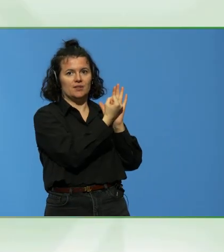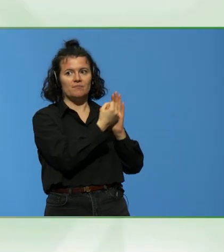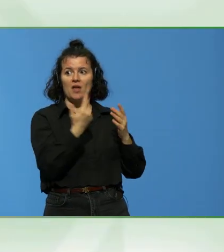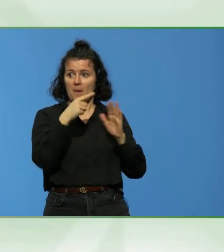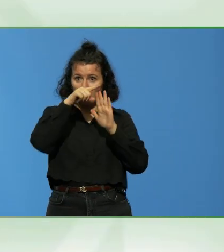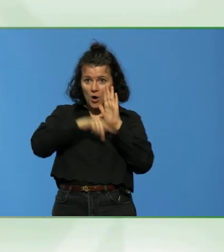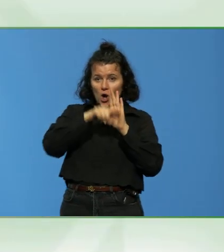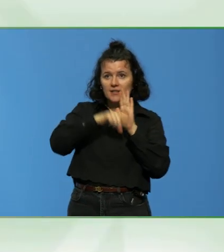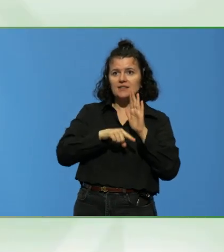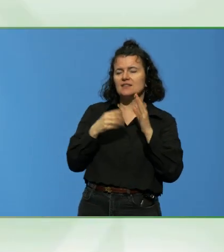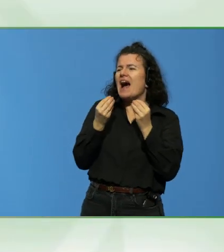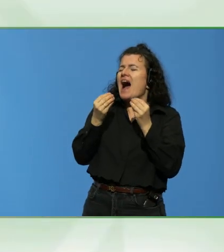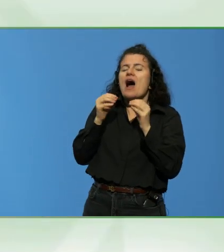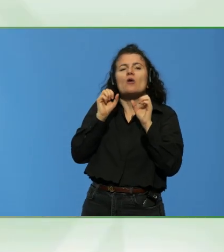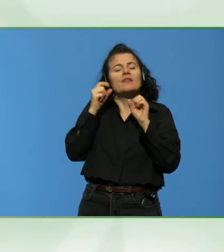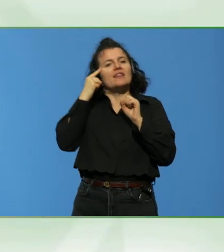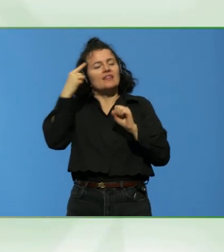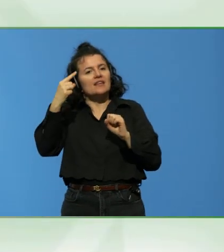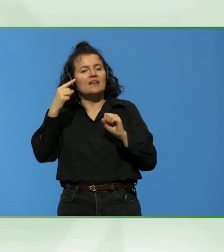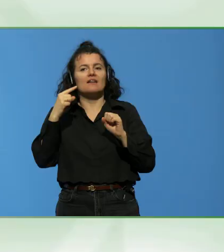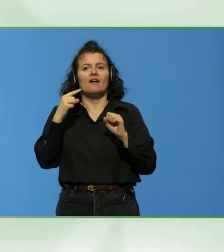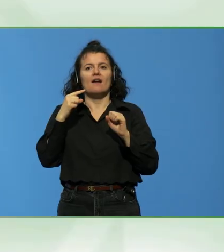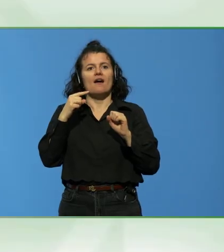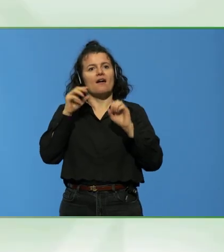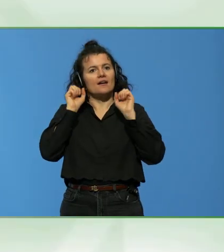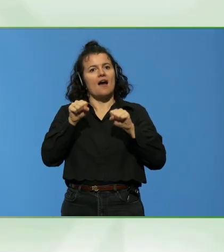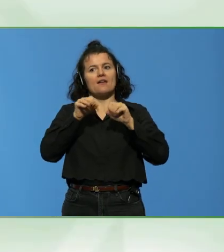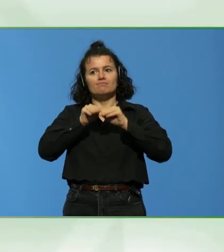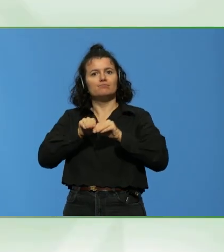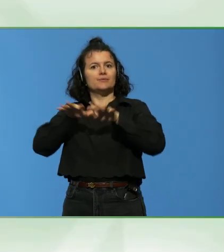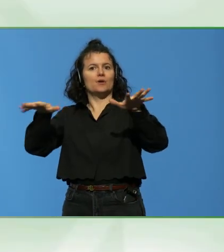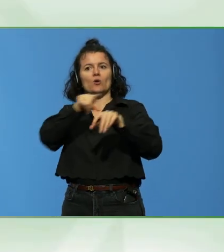biggest activator in making this change?